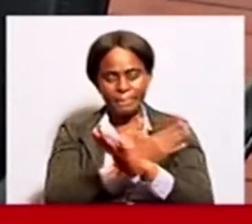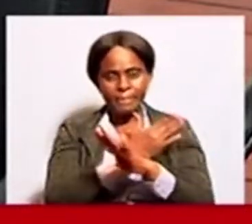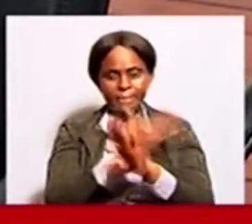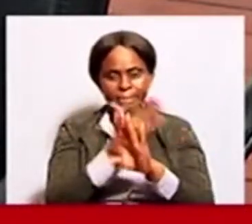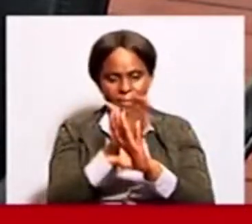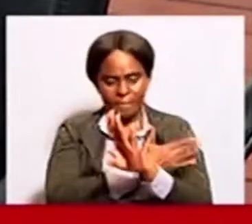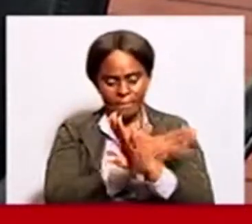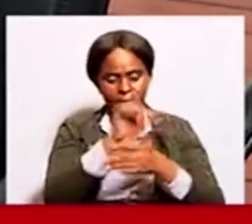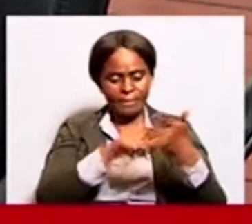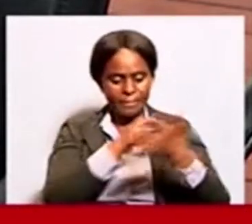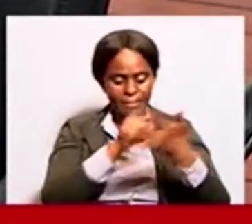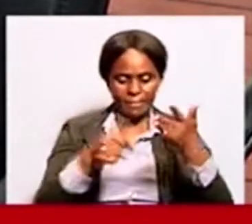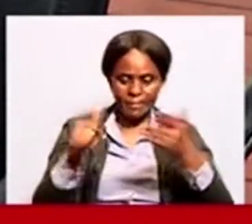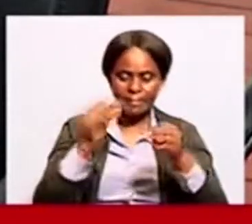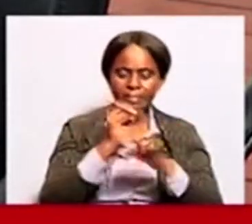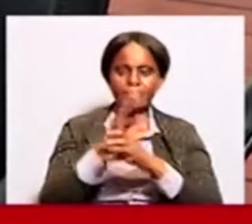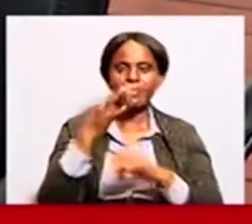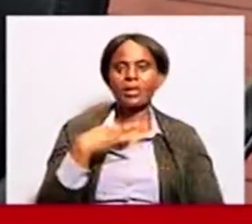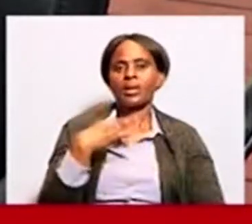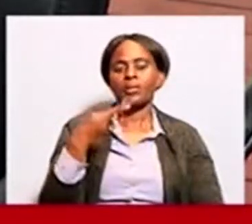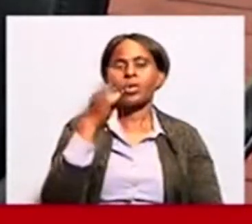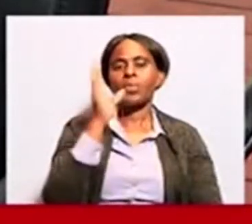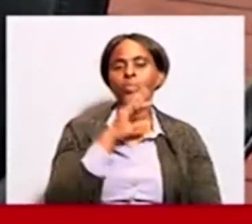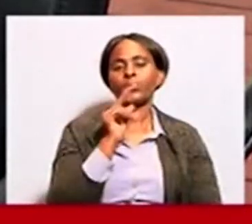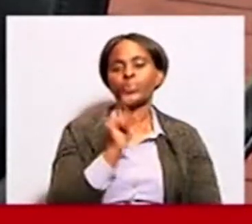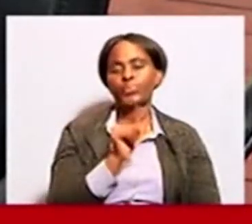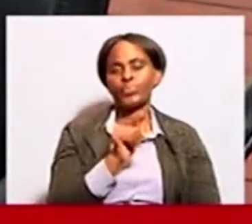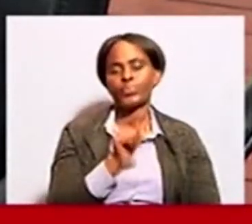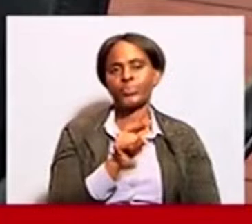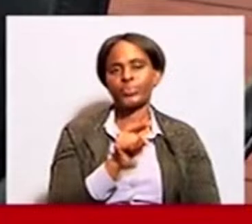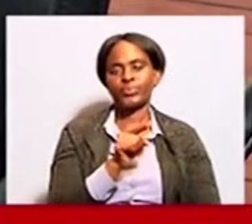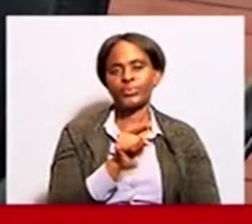before termination, you already applied the force account.